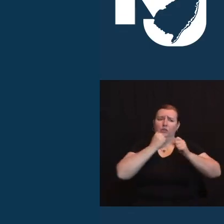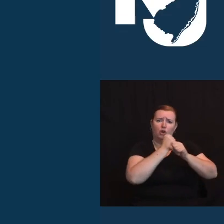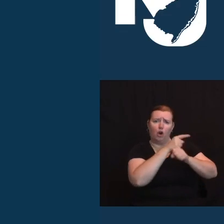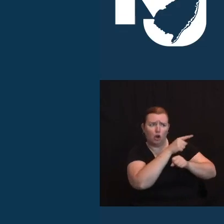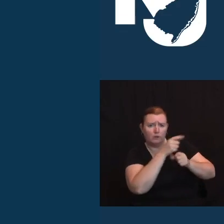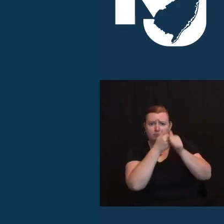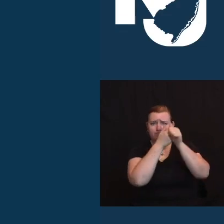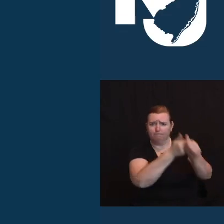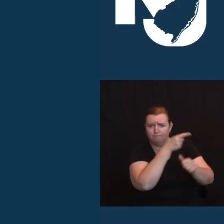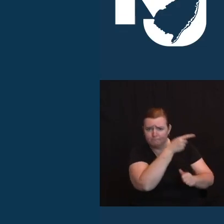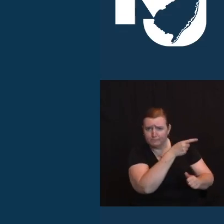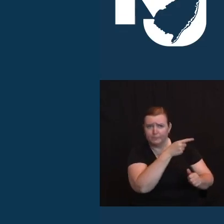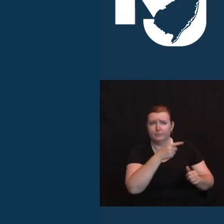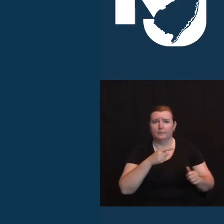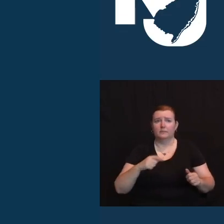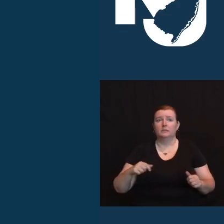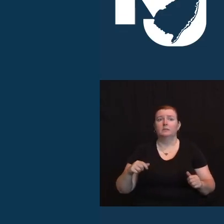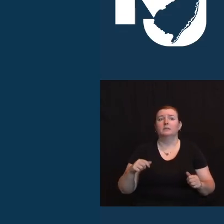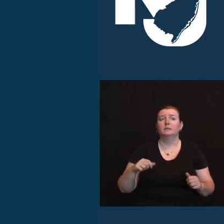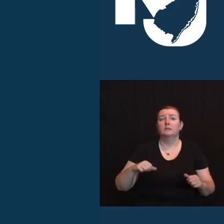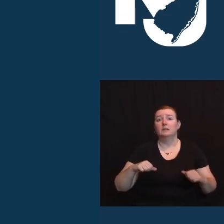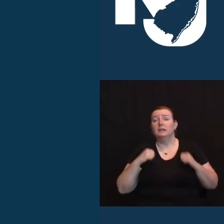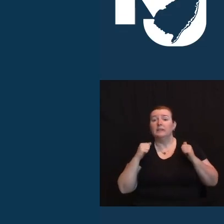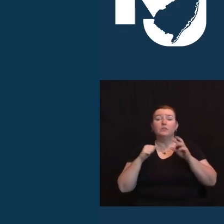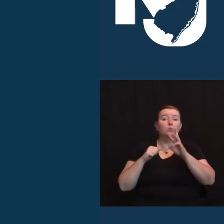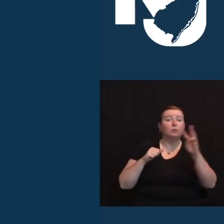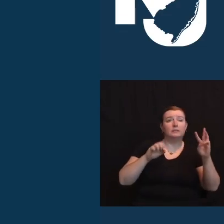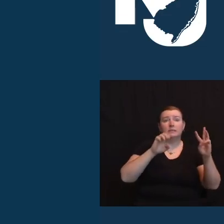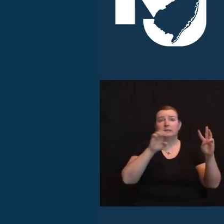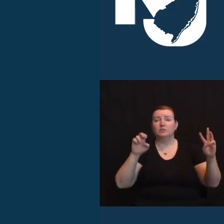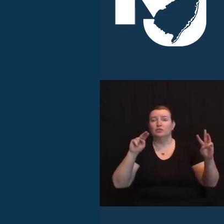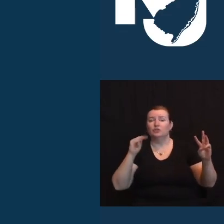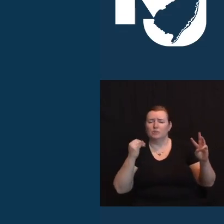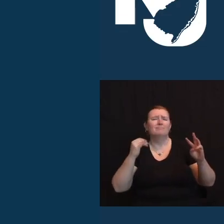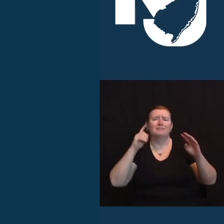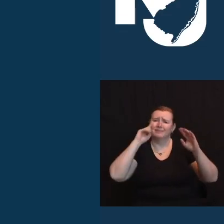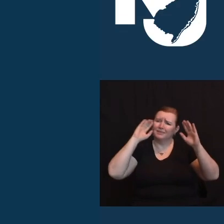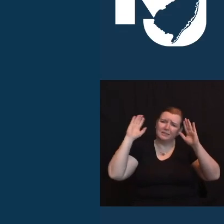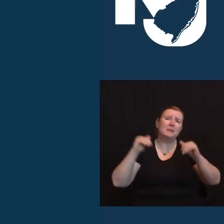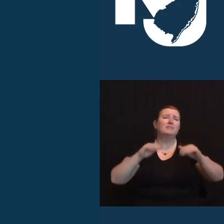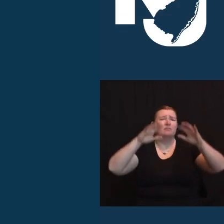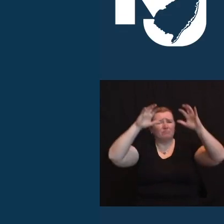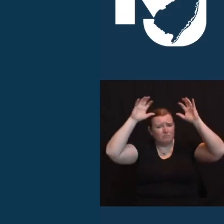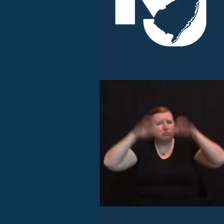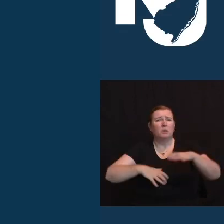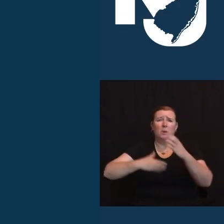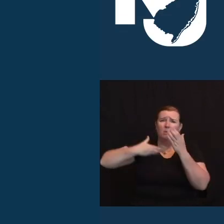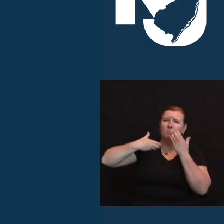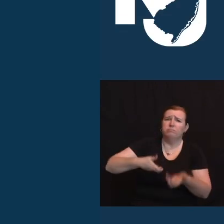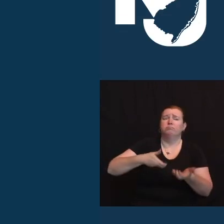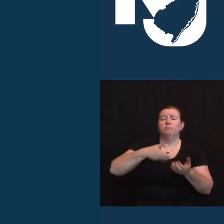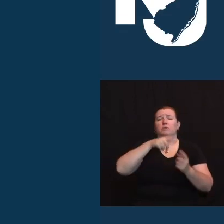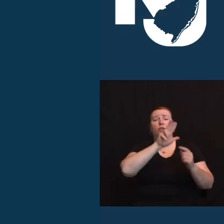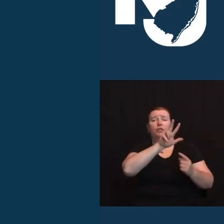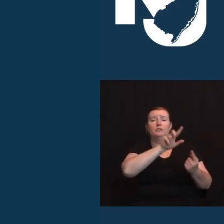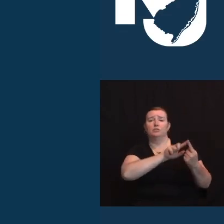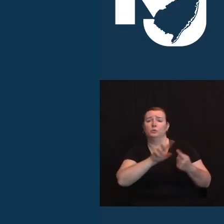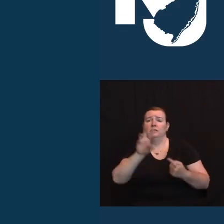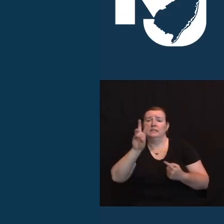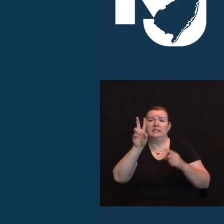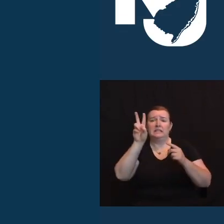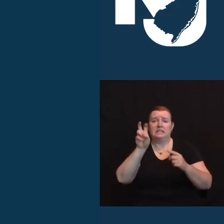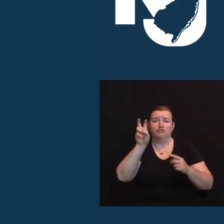New Jersey, you should expect drenching rains through tomorrow, from 3 to 6 inches, and winds across many parts